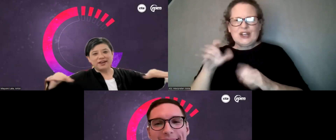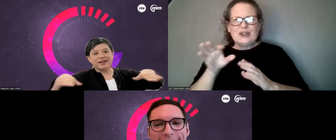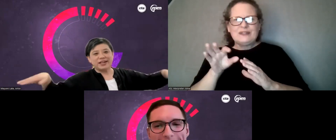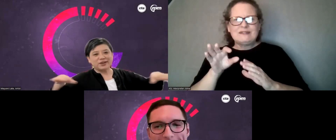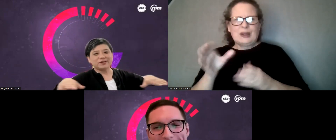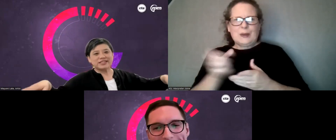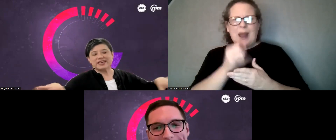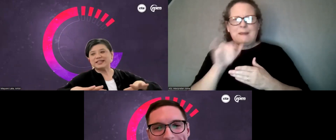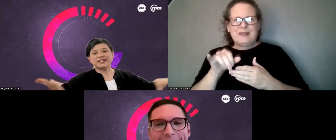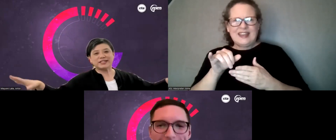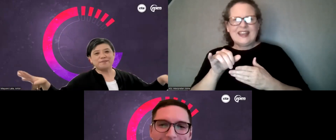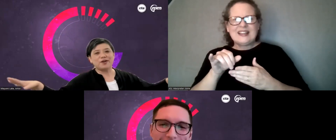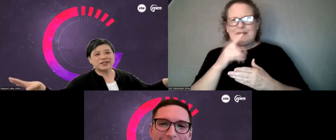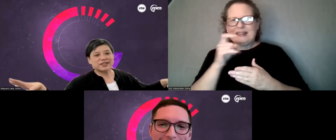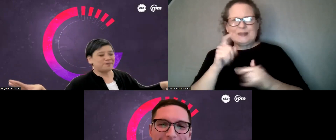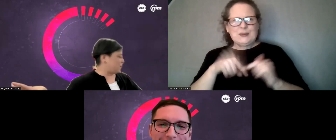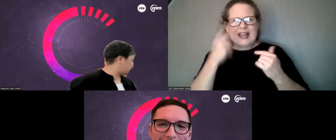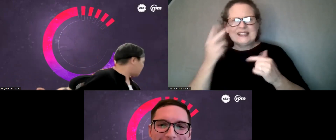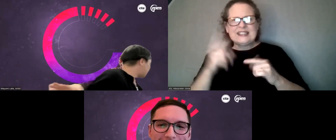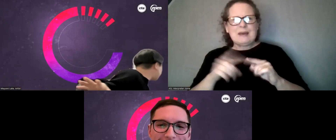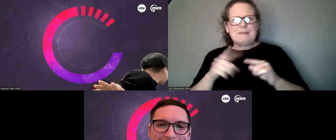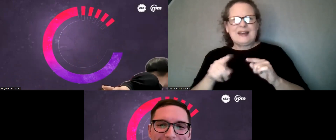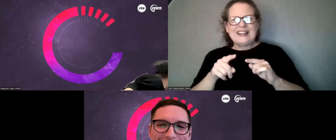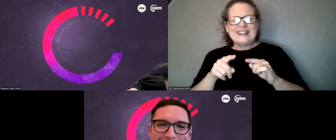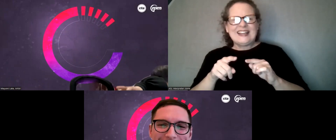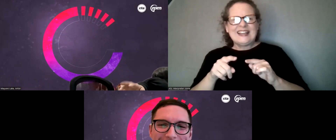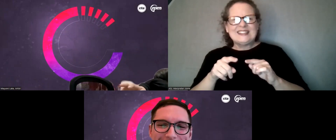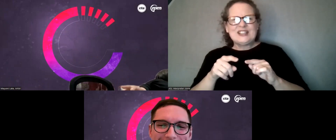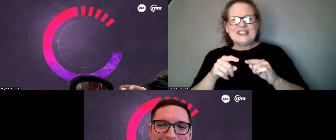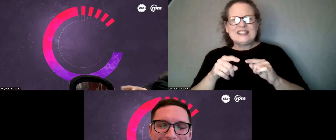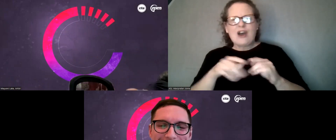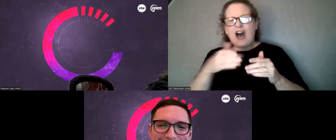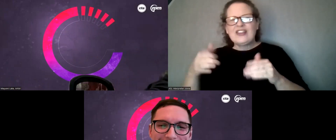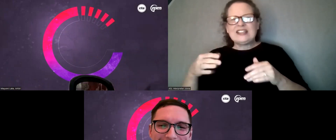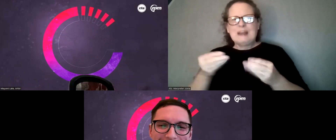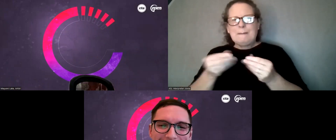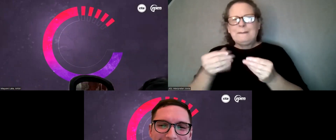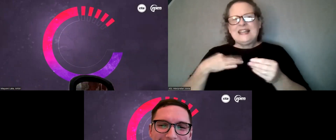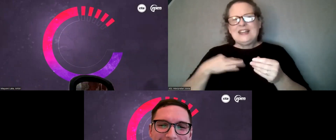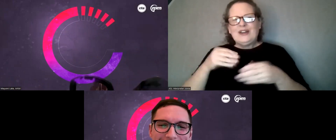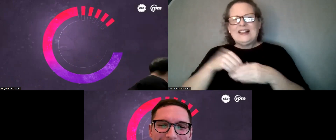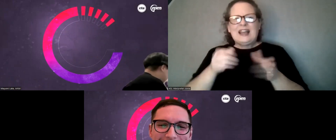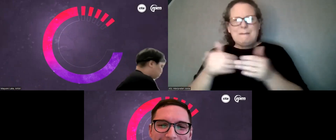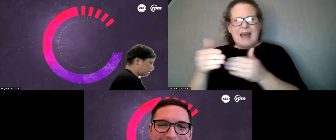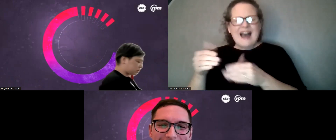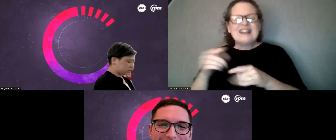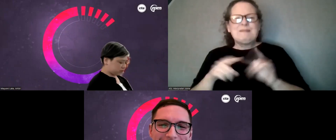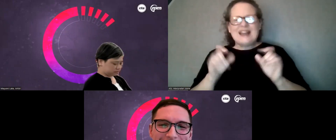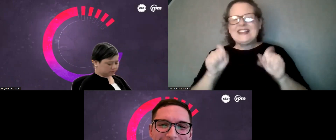that area that you don't see, is just a box and a box of my kimonos. So I